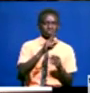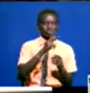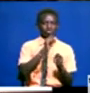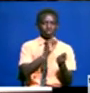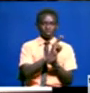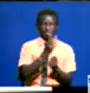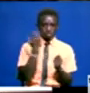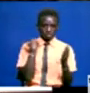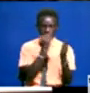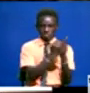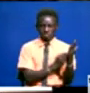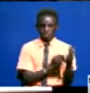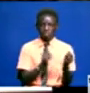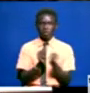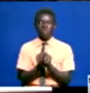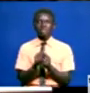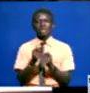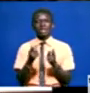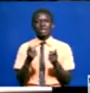Act,